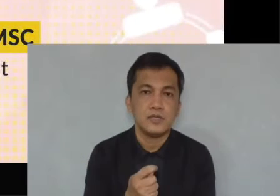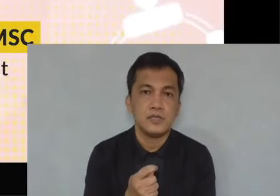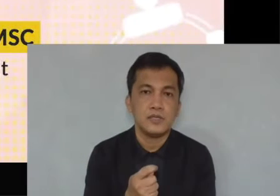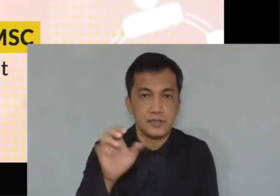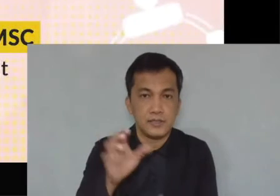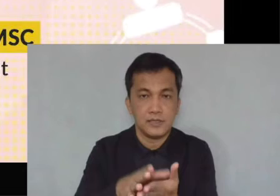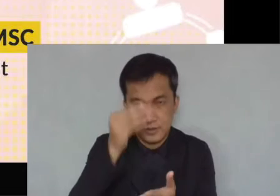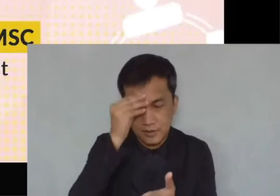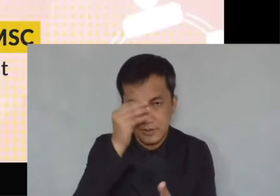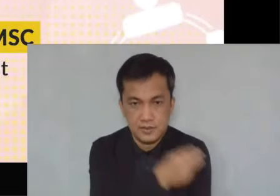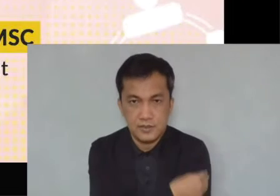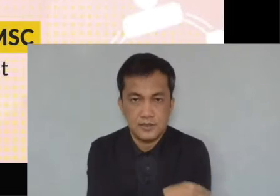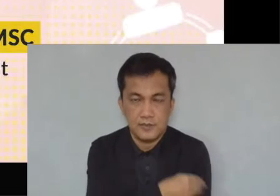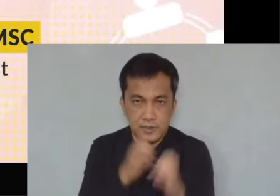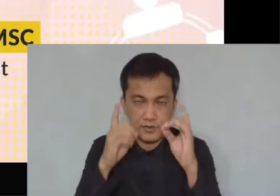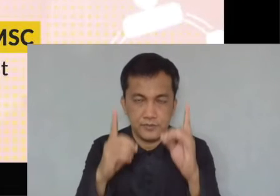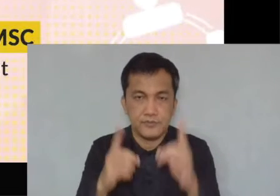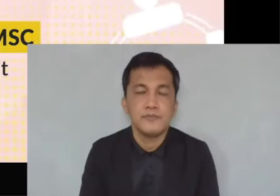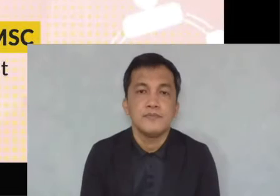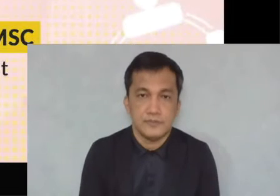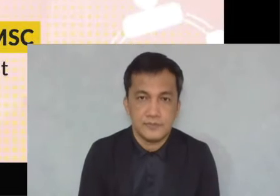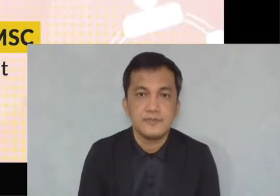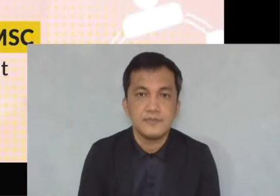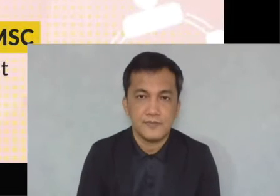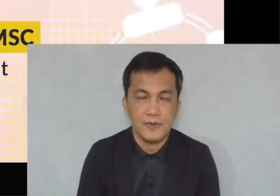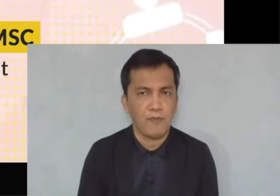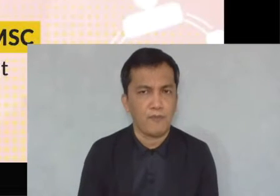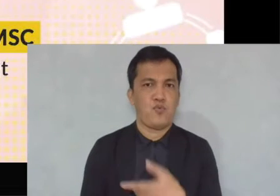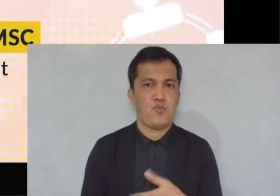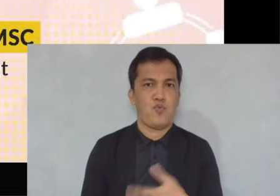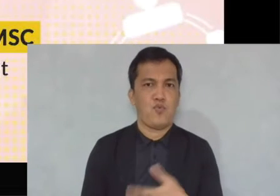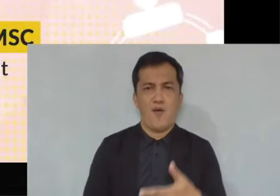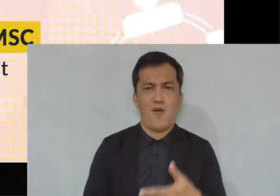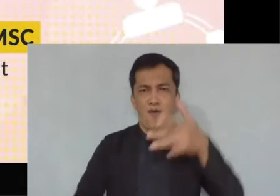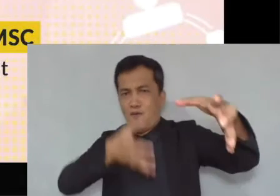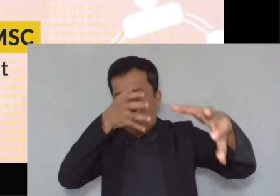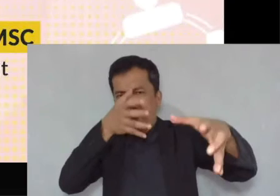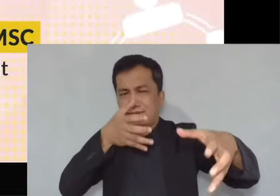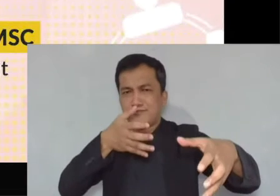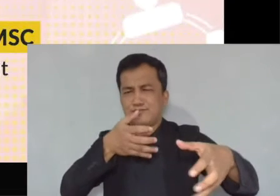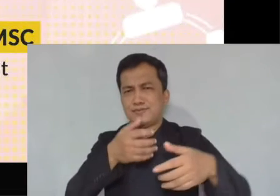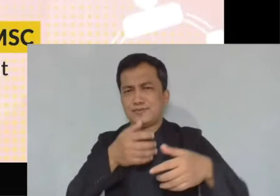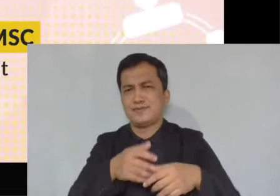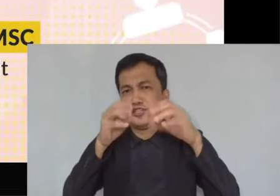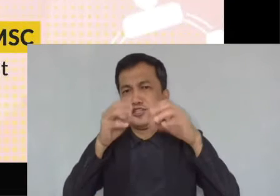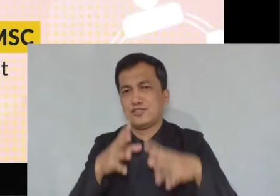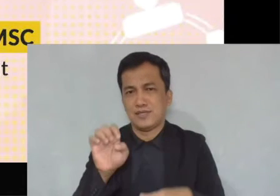on e-learning in medical education. And she is the guru of